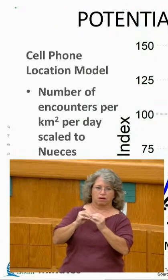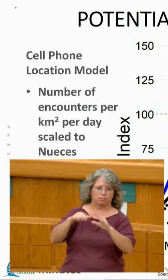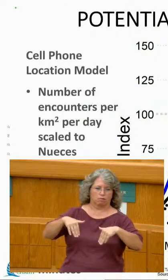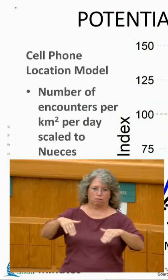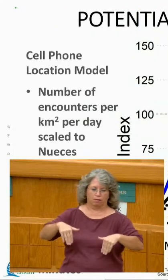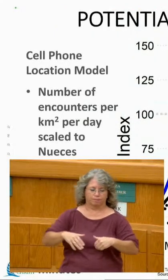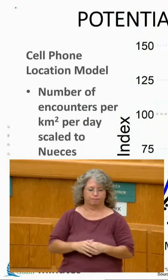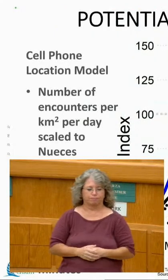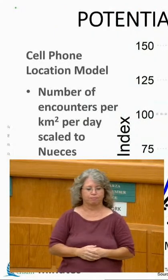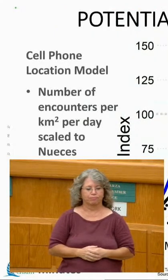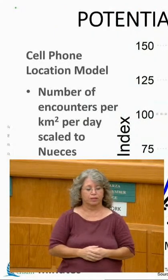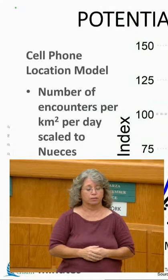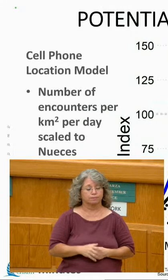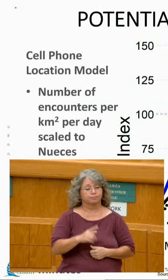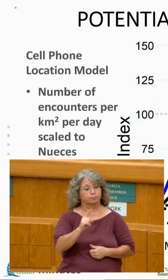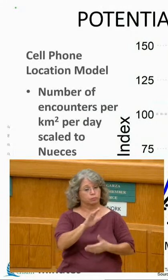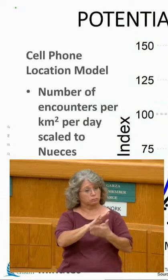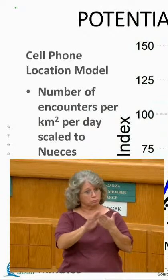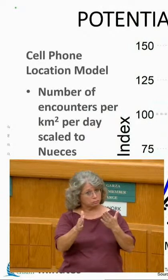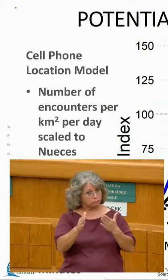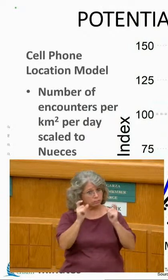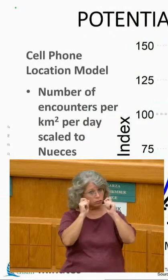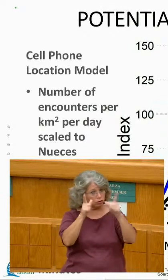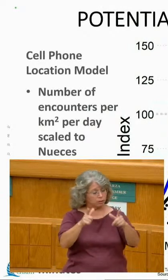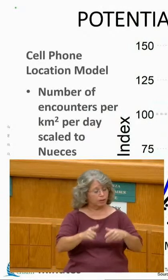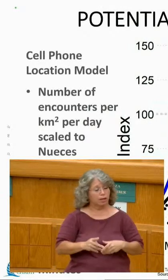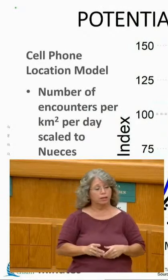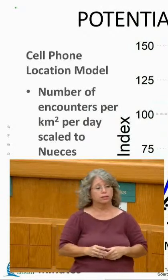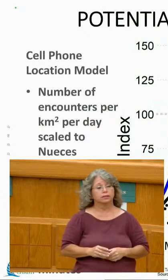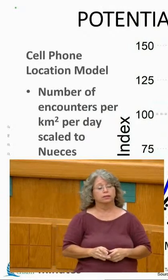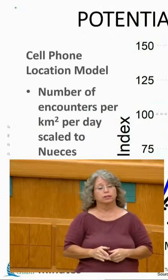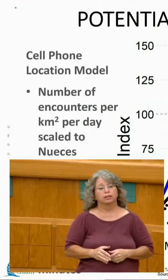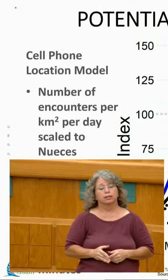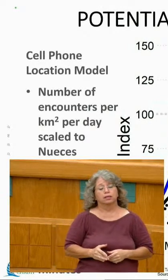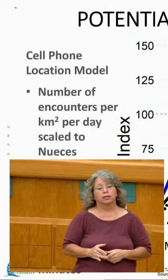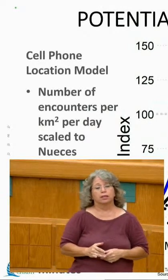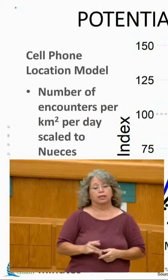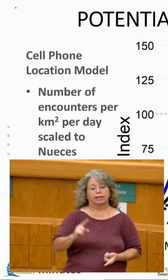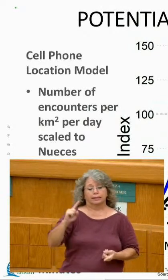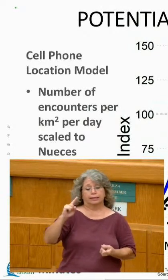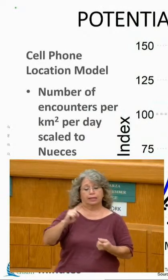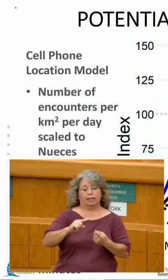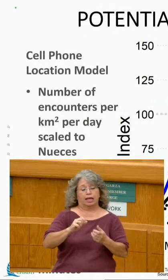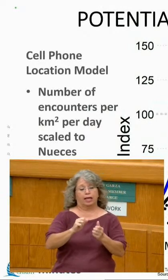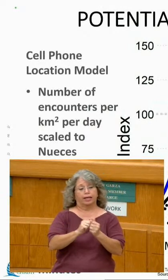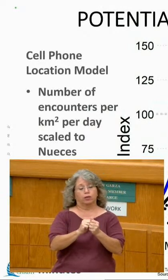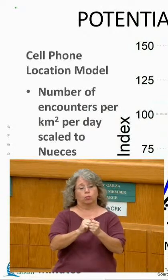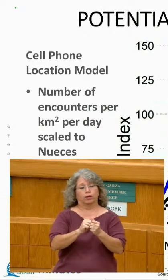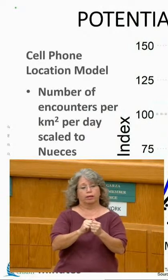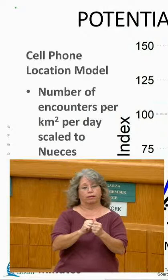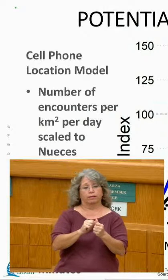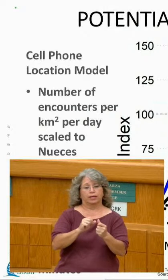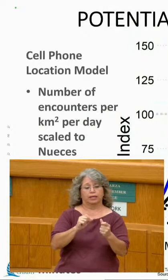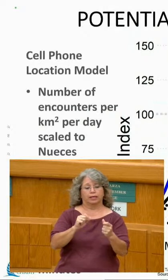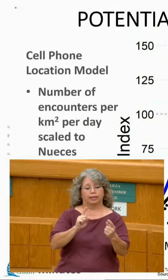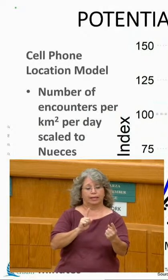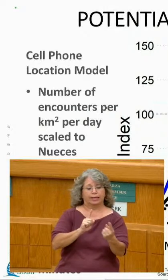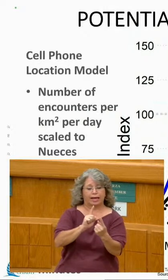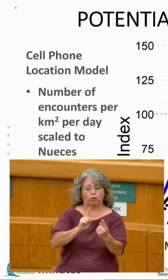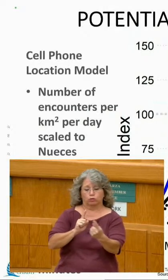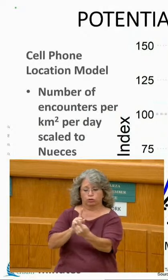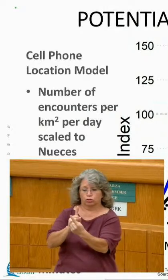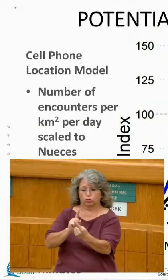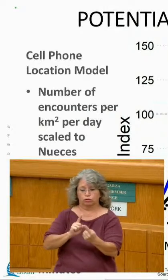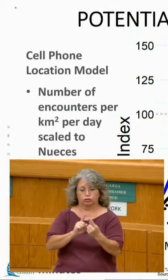A pleasant surprise has been the decline in the encounter index. And so the encounter index